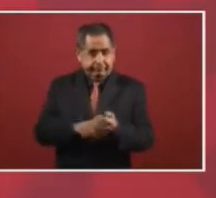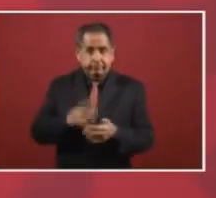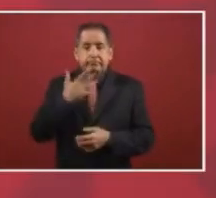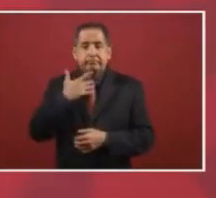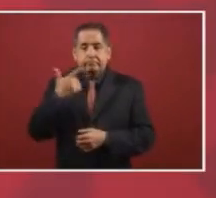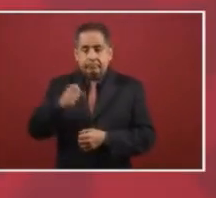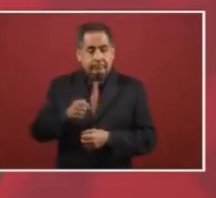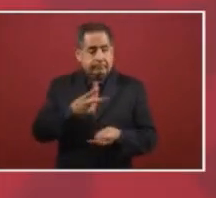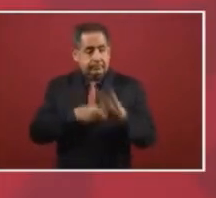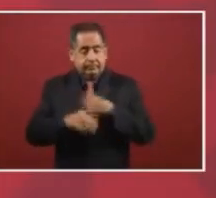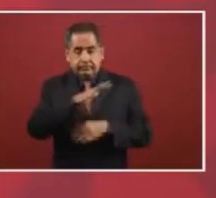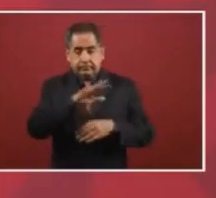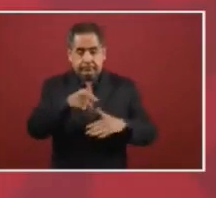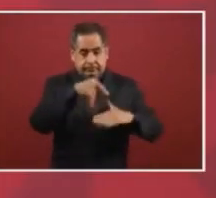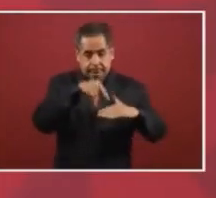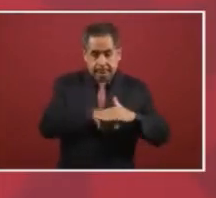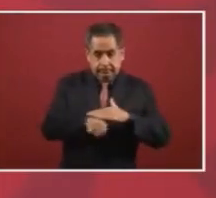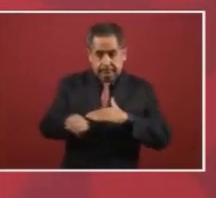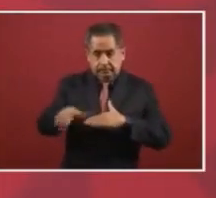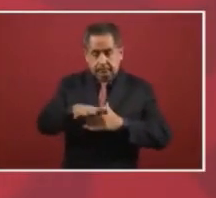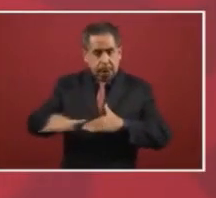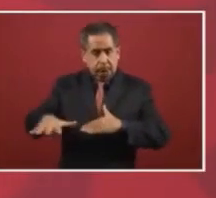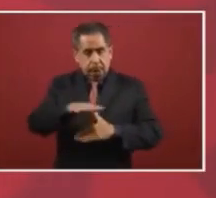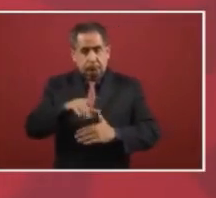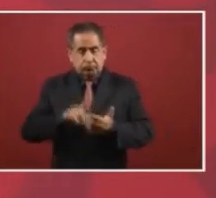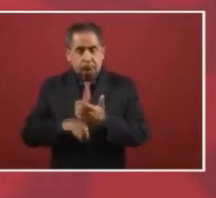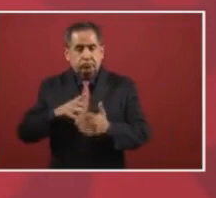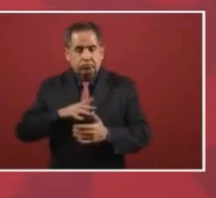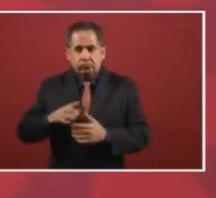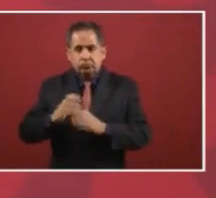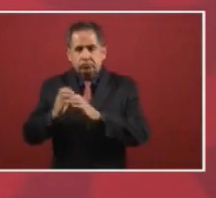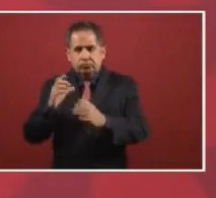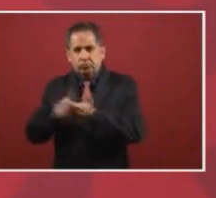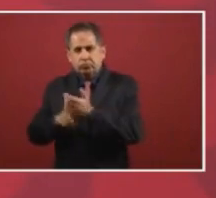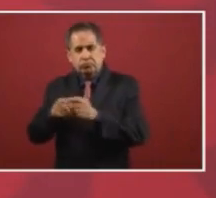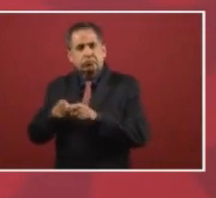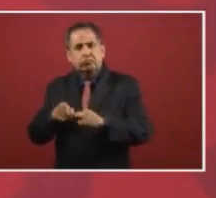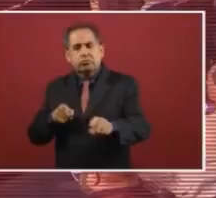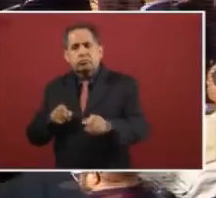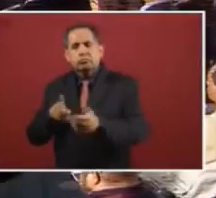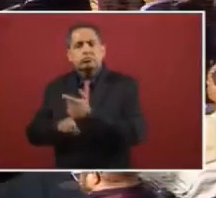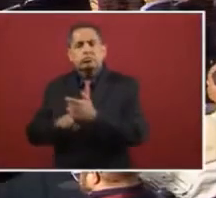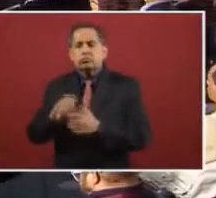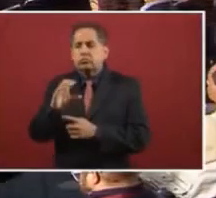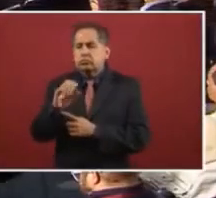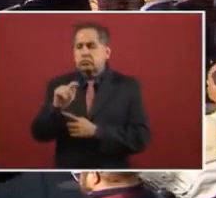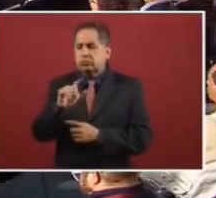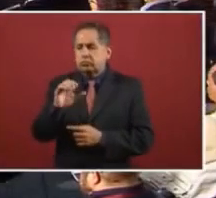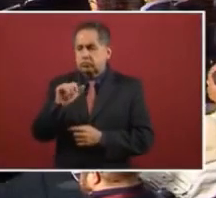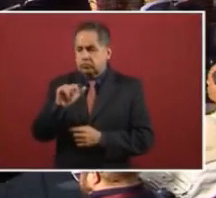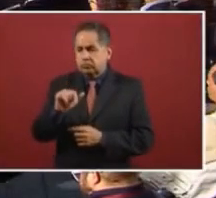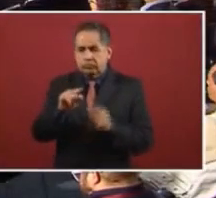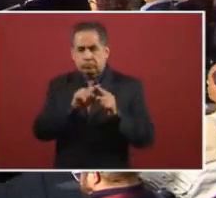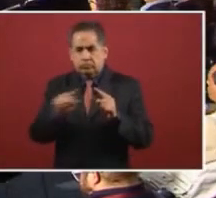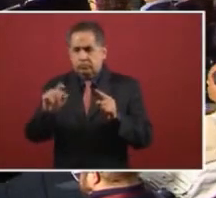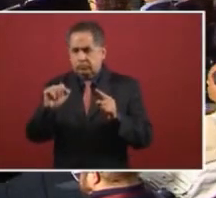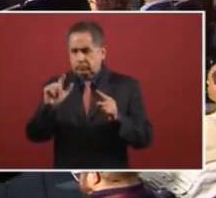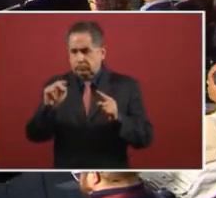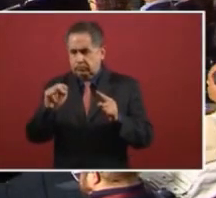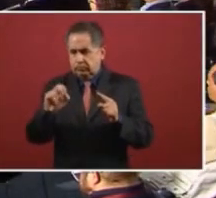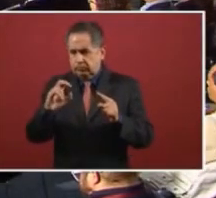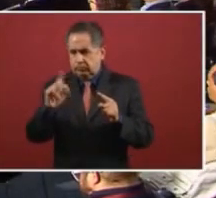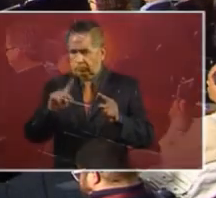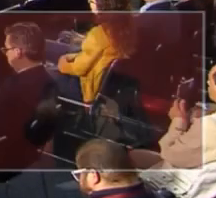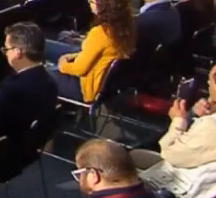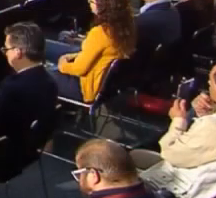precisely, marine gas that we have the ducts for from Coatzacoalcos to